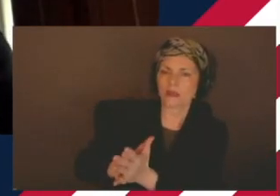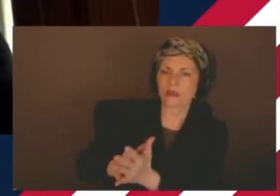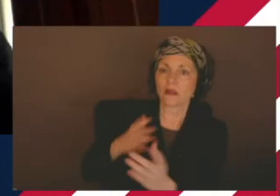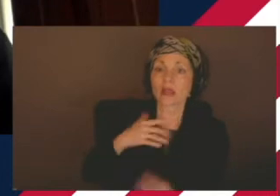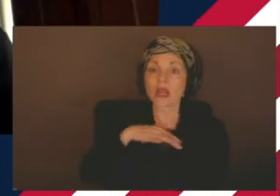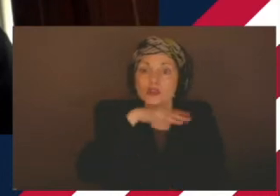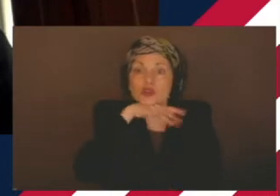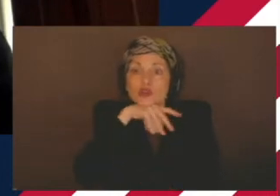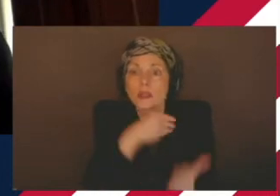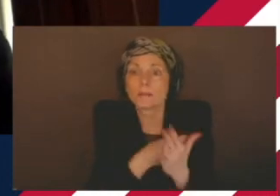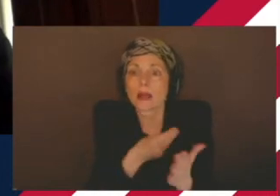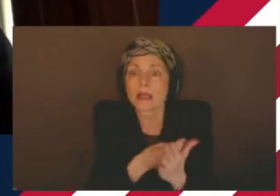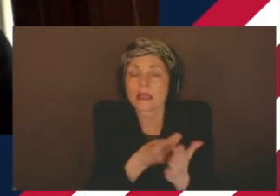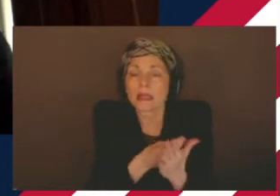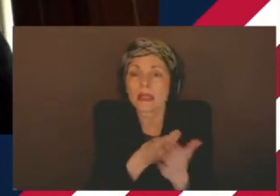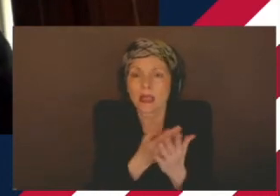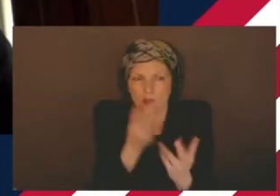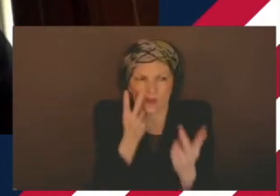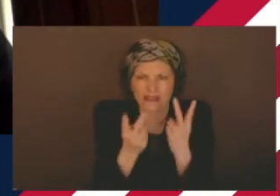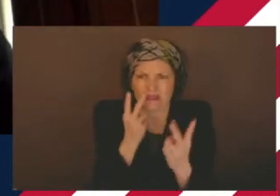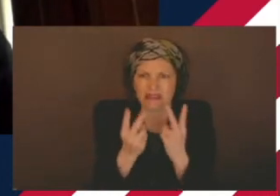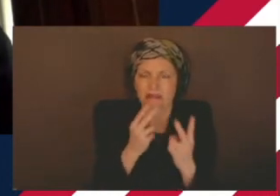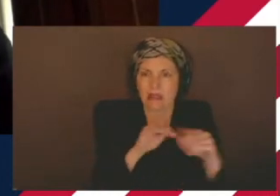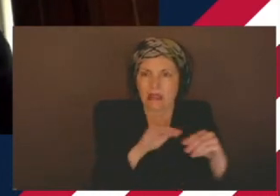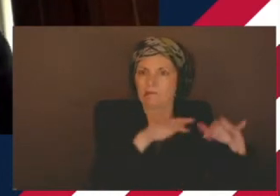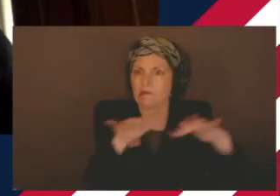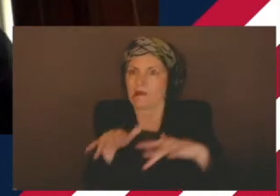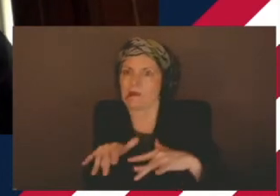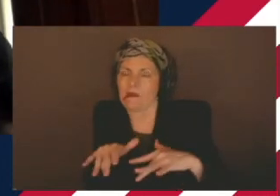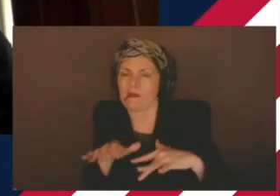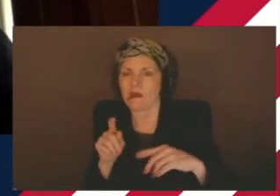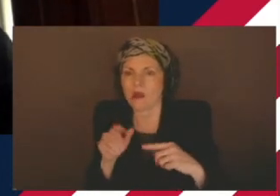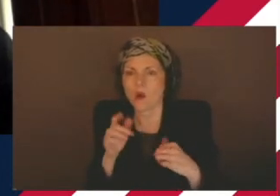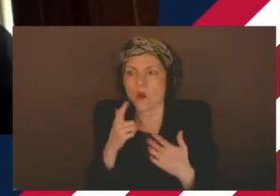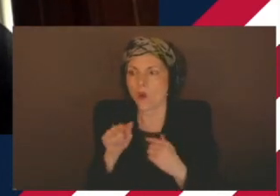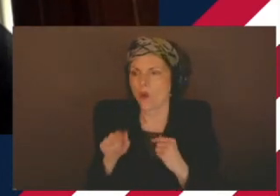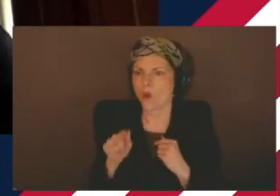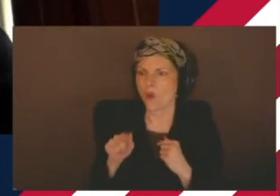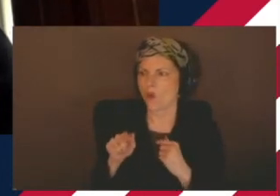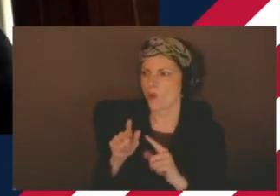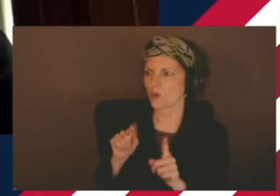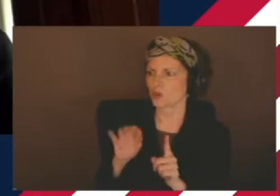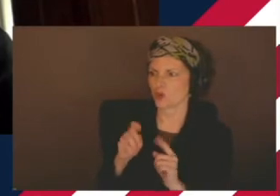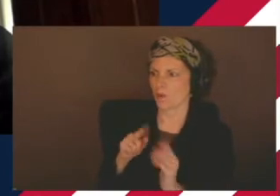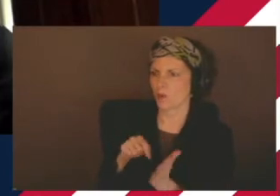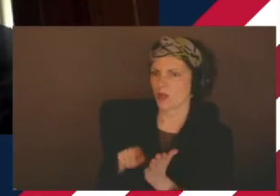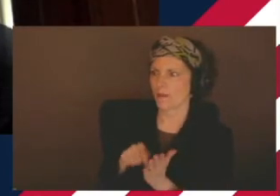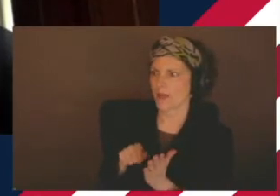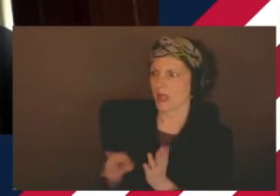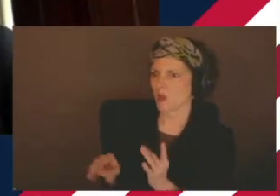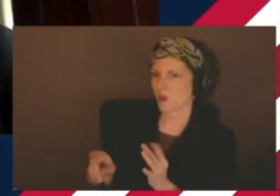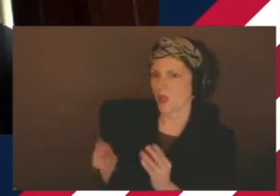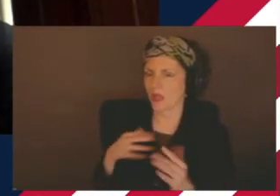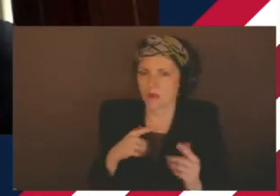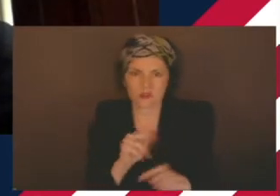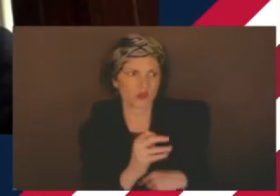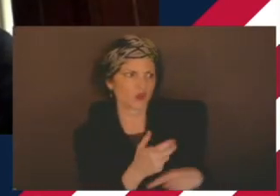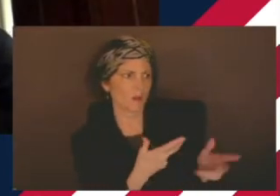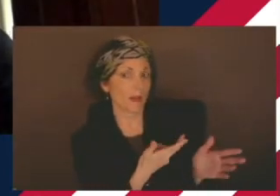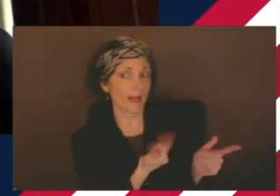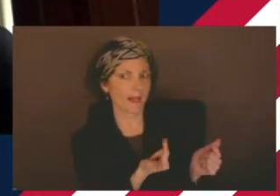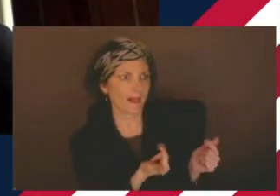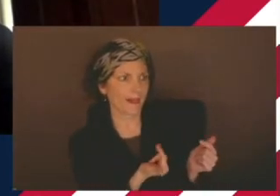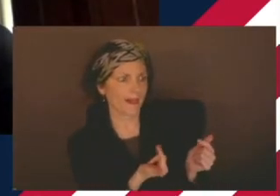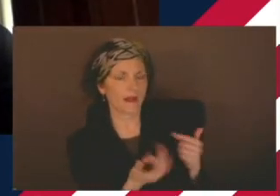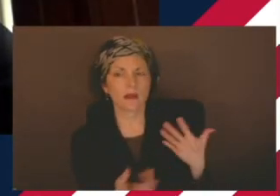in covert ways in order to curry favor, as we've seen in a number of European countries, as we've seen China do in Australia,